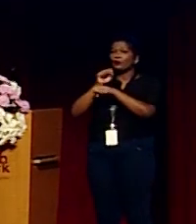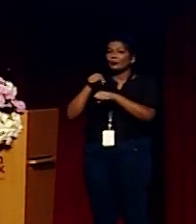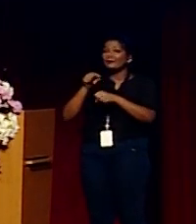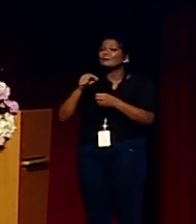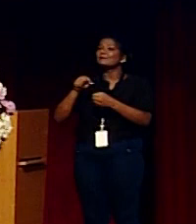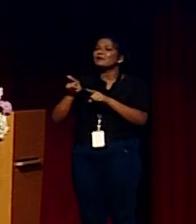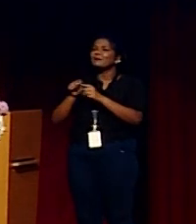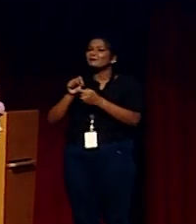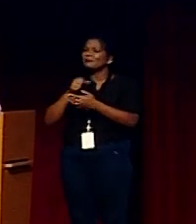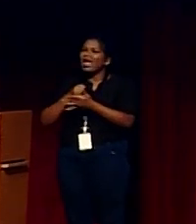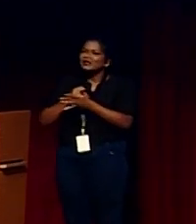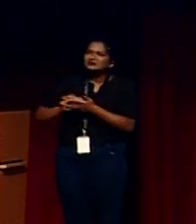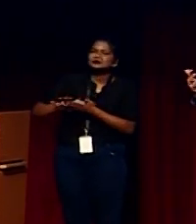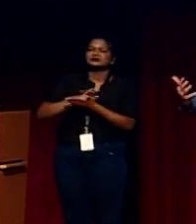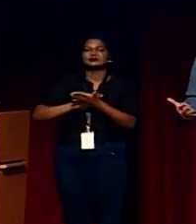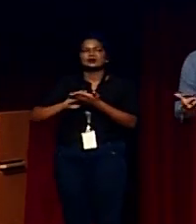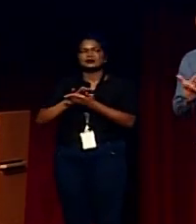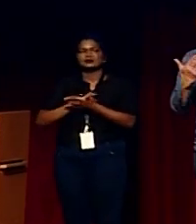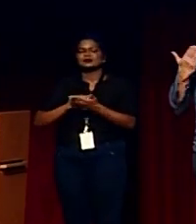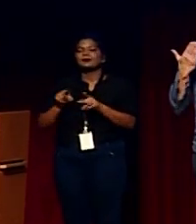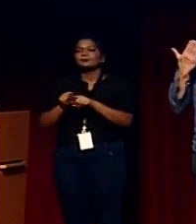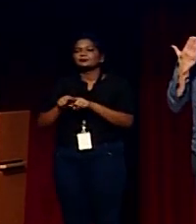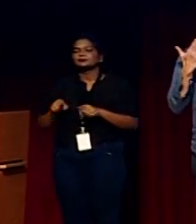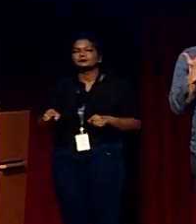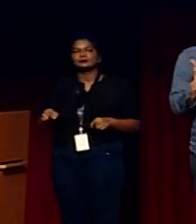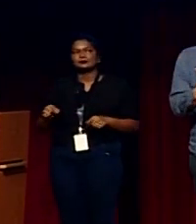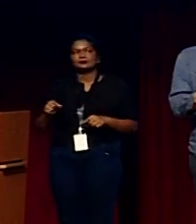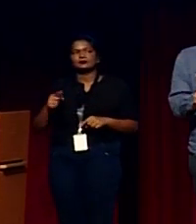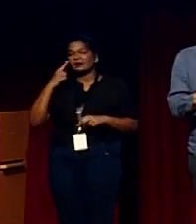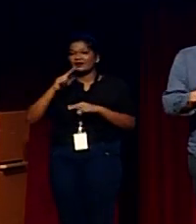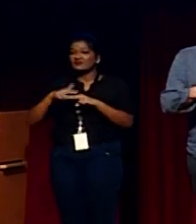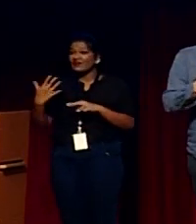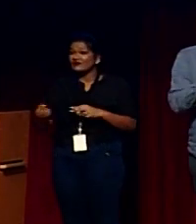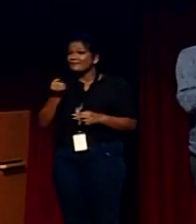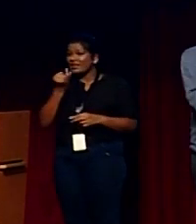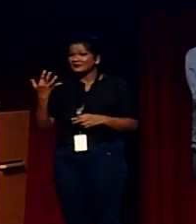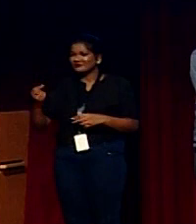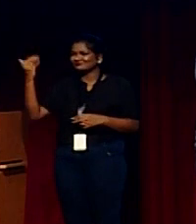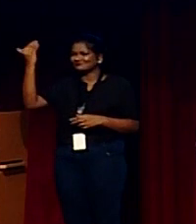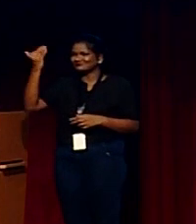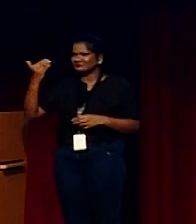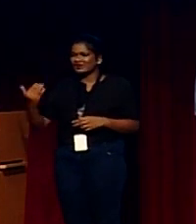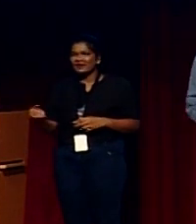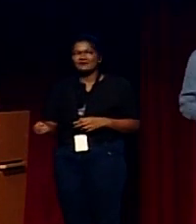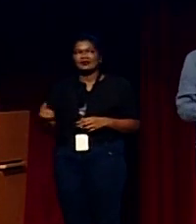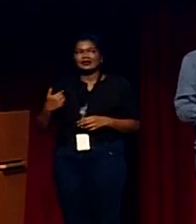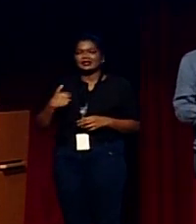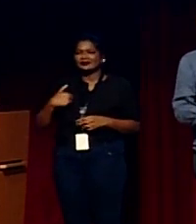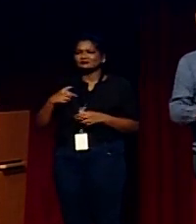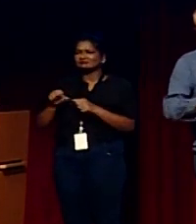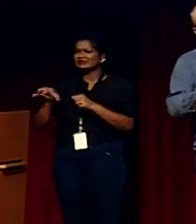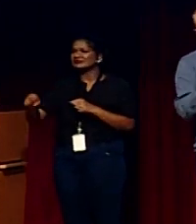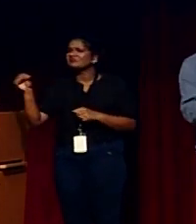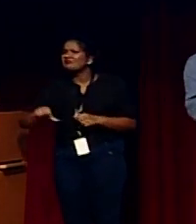basic aims are that, okay, if we have a mathematical diagram, we might be able to make it